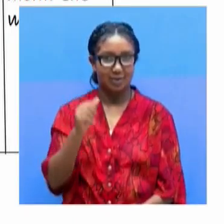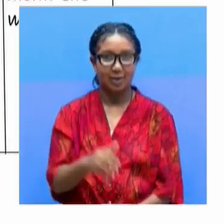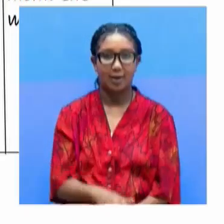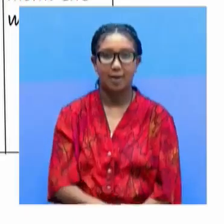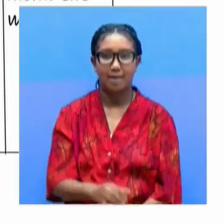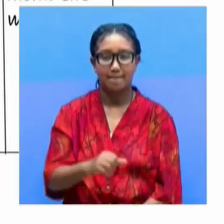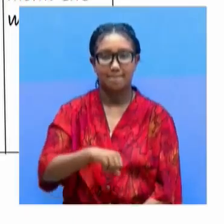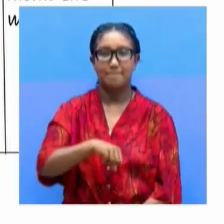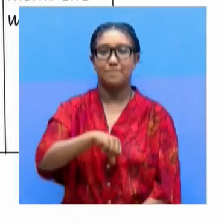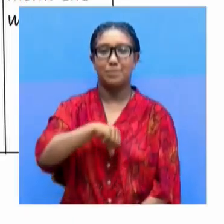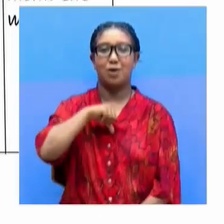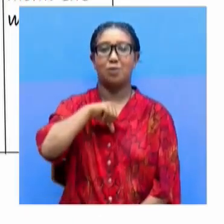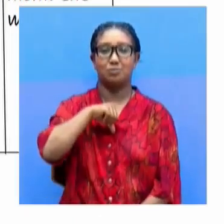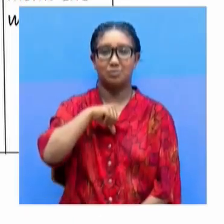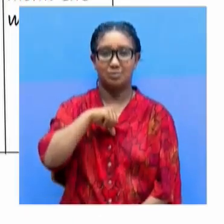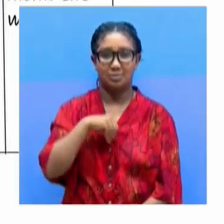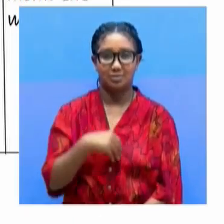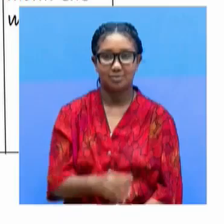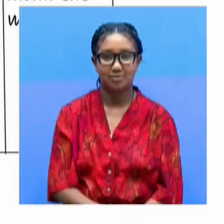proud.